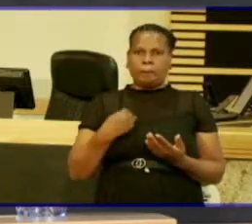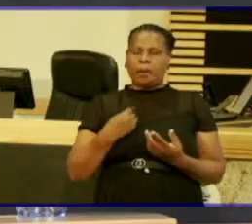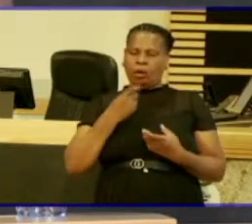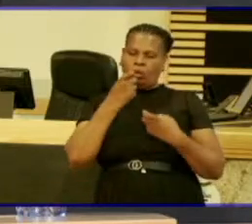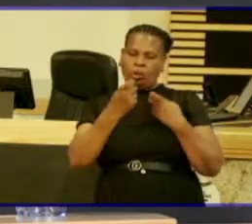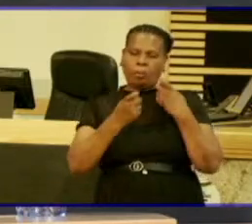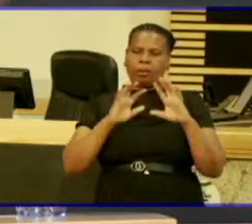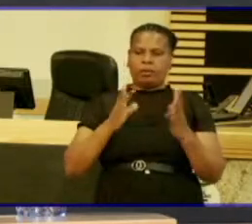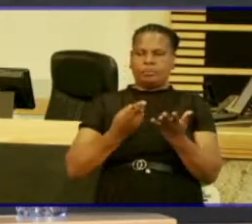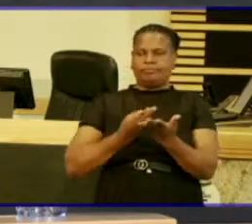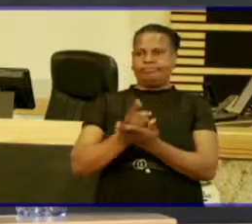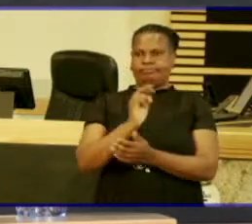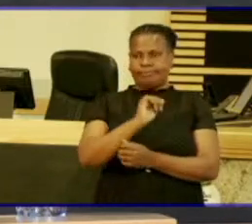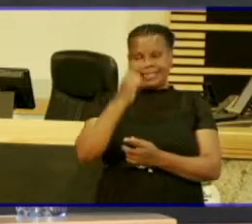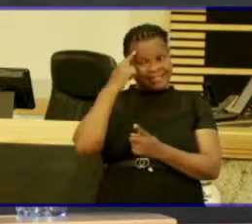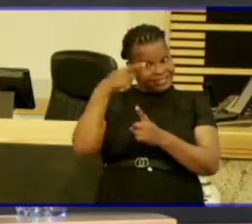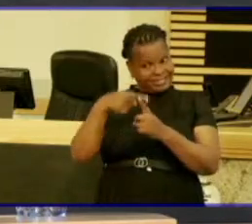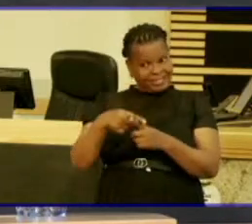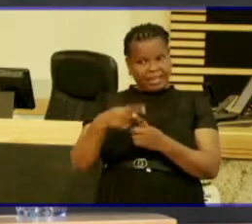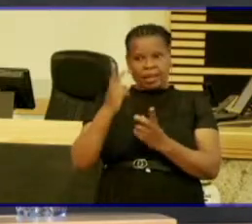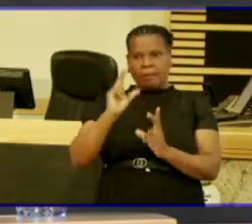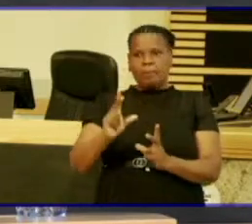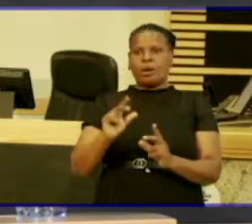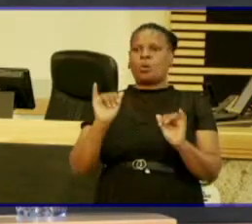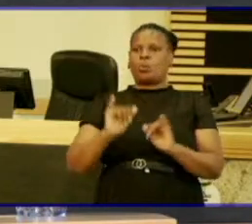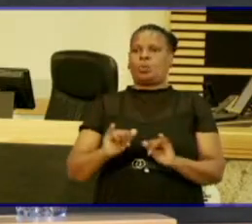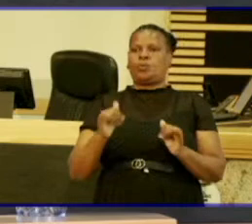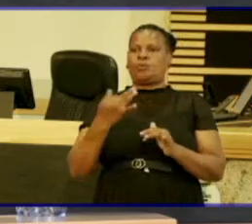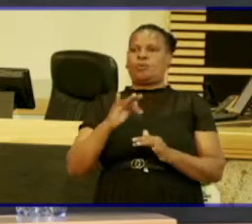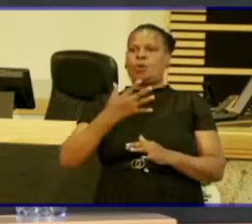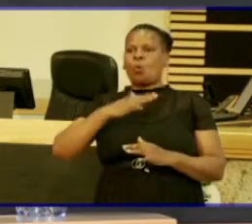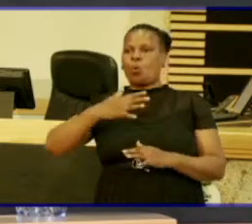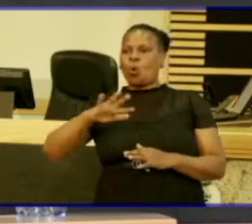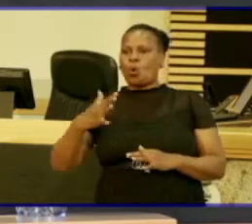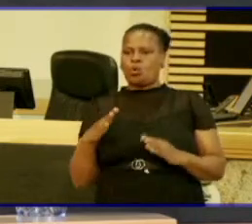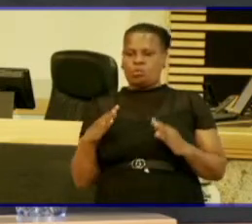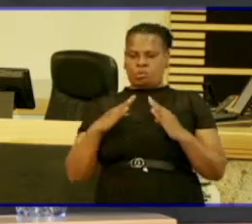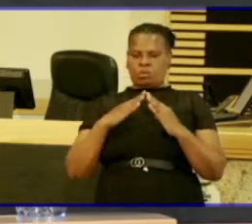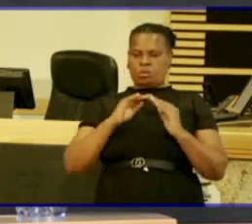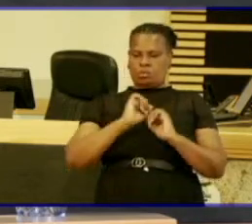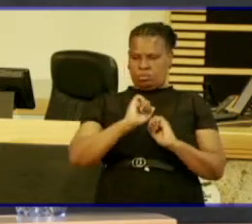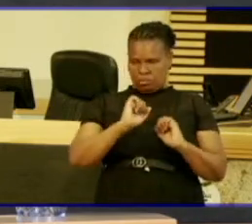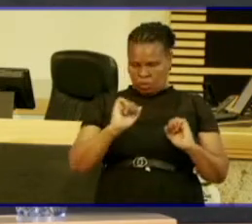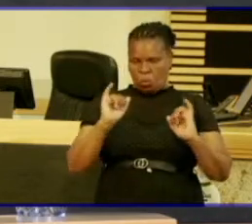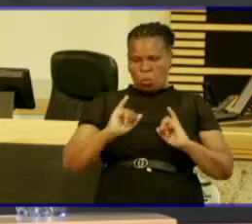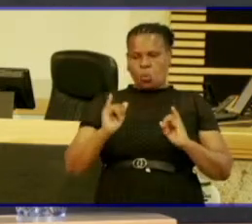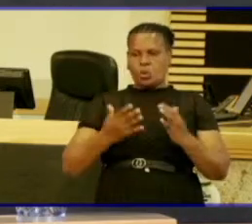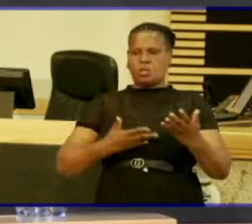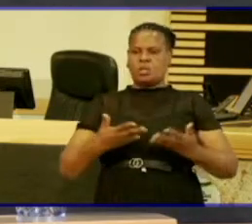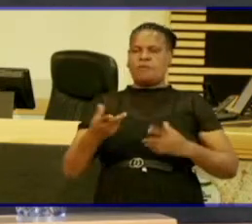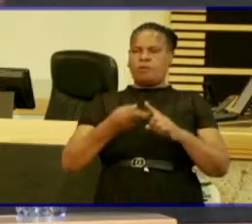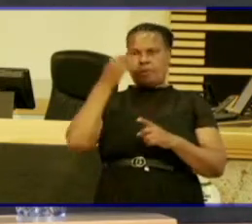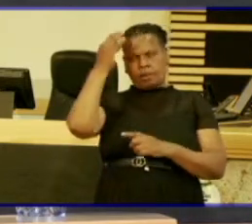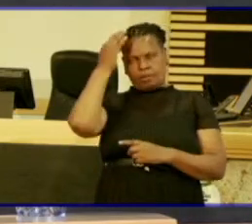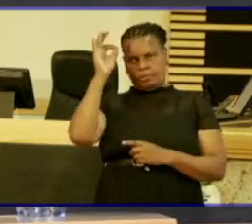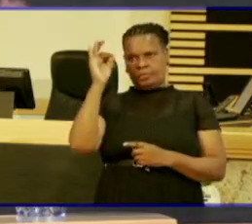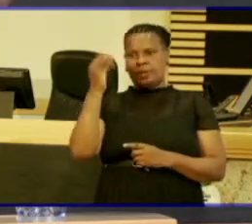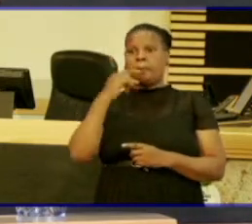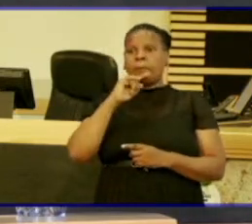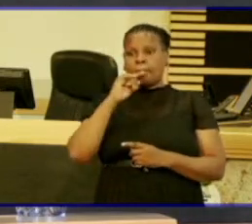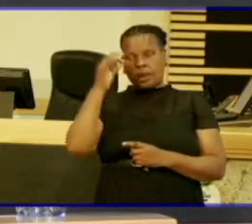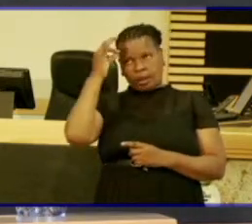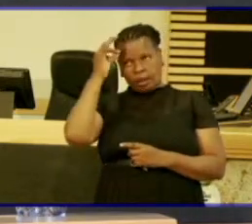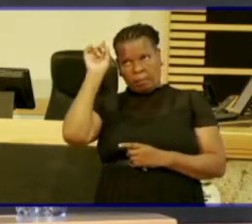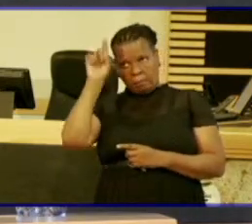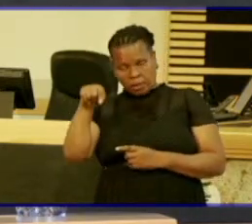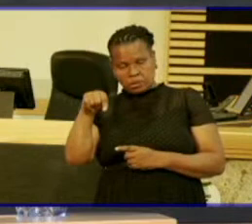abo. Cingelani aba bantu balindele amanzi bahlele imizini yabo balindele iinkonzo zikarhulumente. Urhulumente